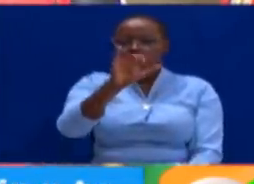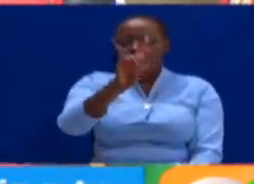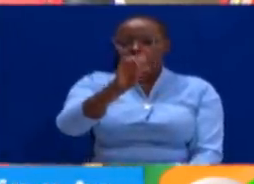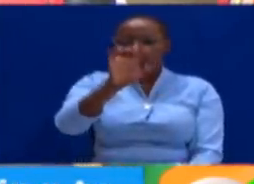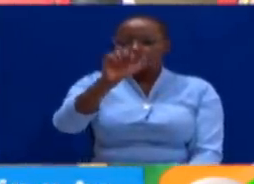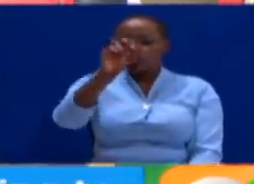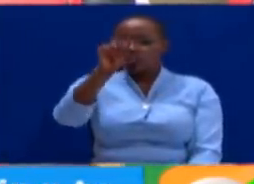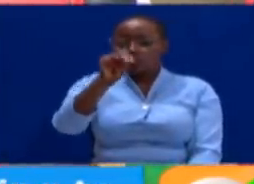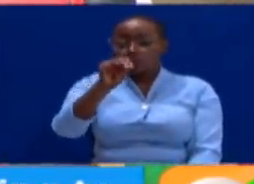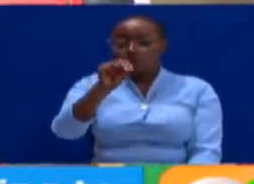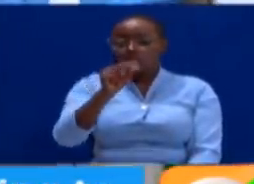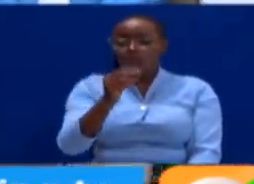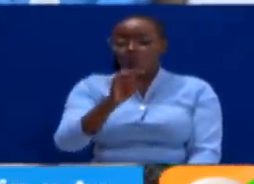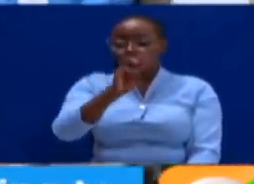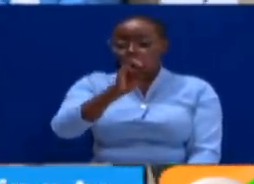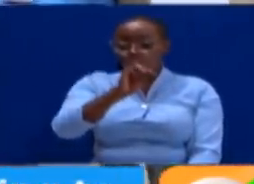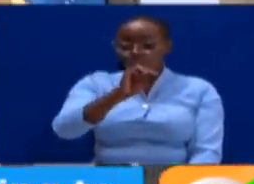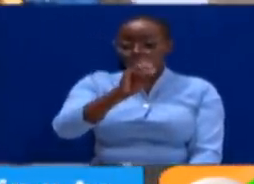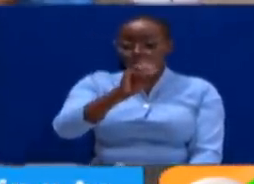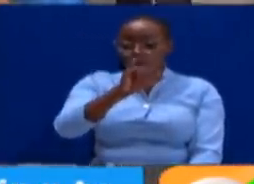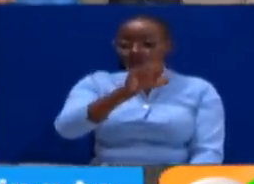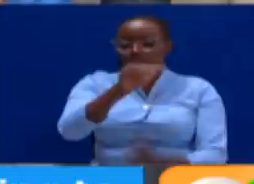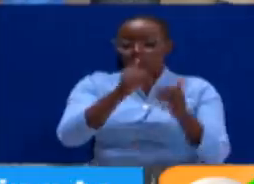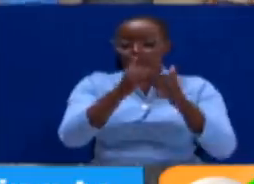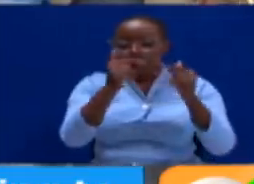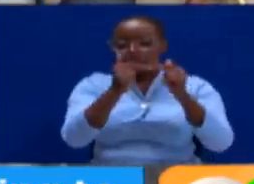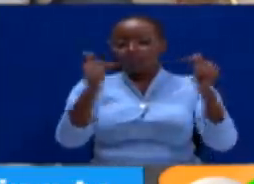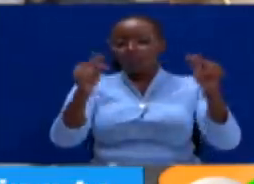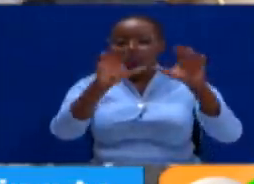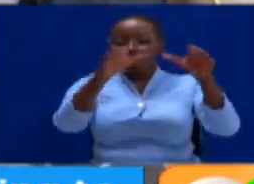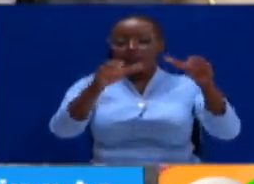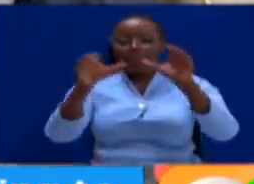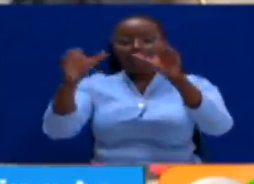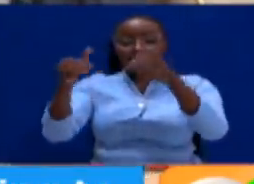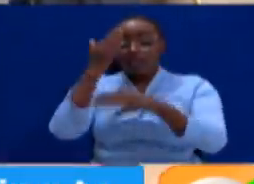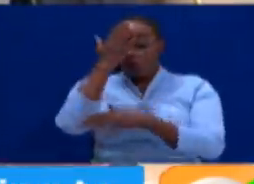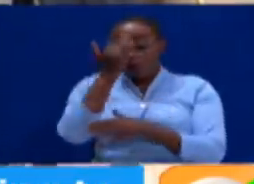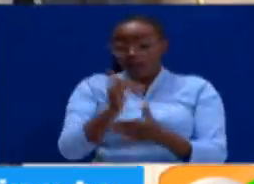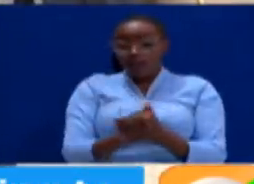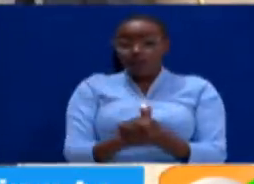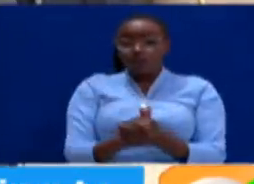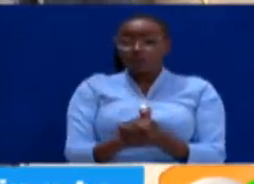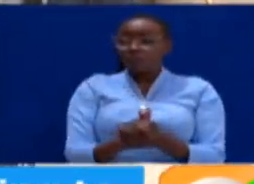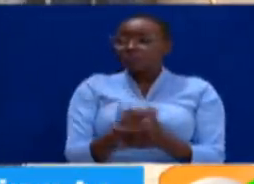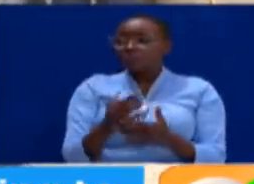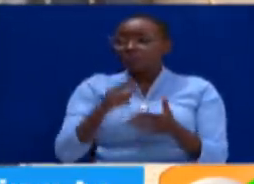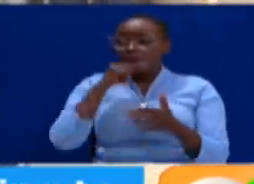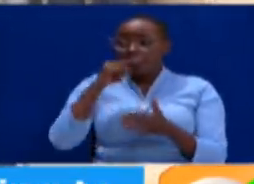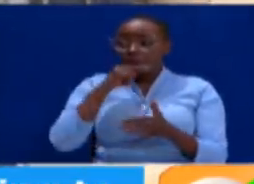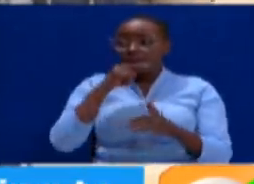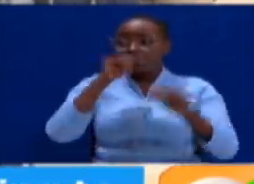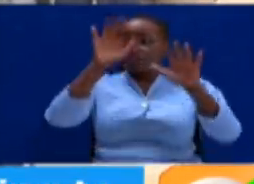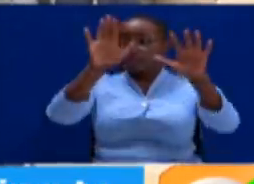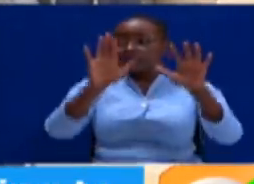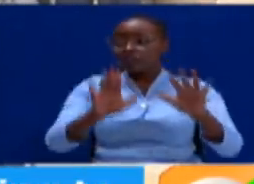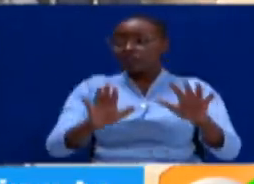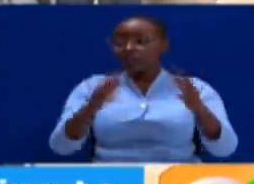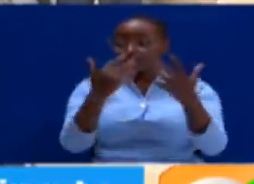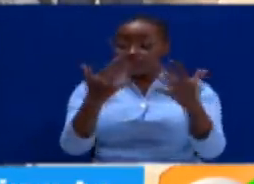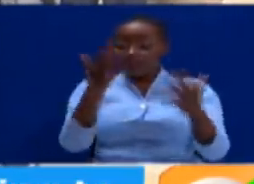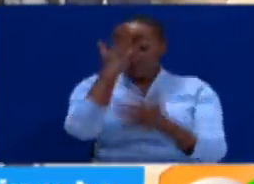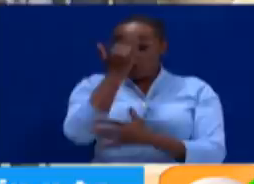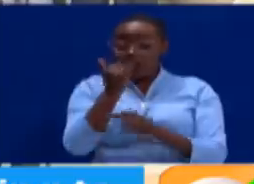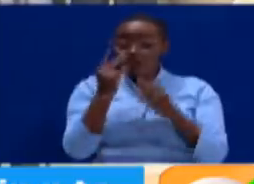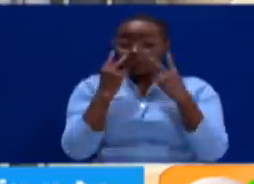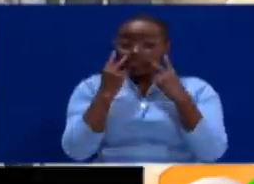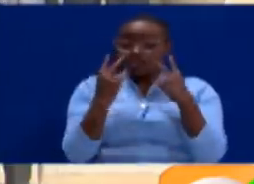Gideon Moi, as opposed to all of these parties. Yeah, because you see you mentioned a significant thing, because if you look at